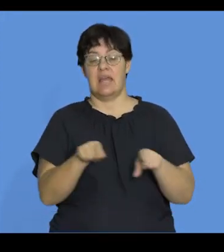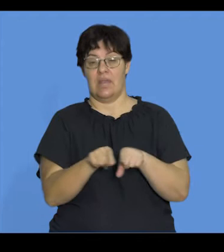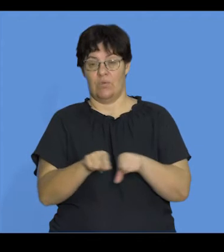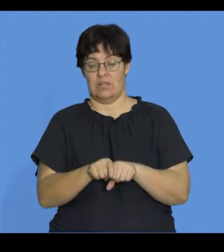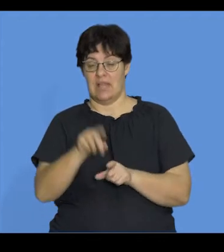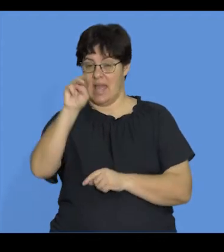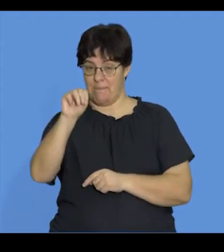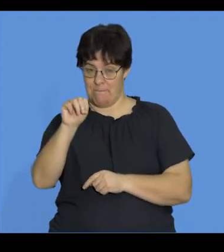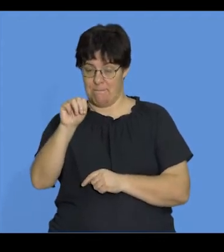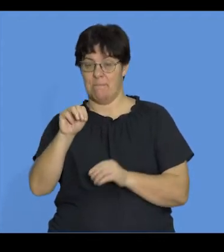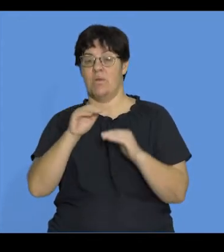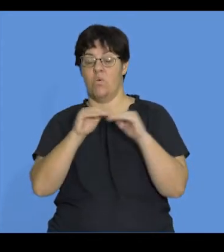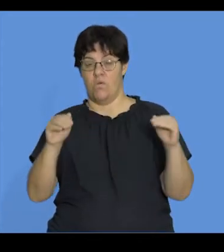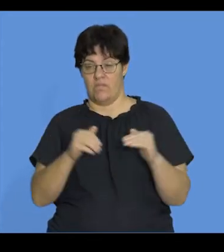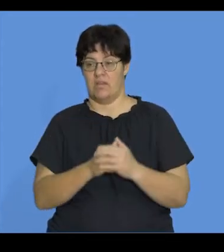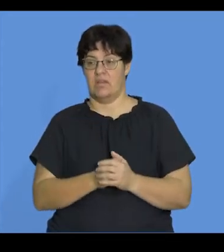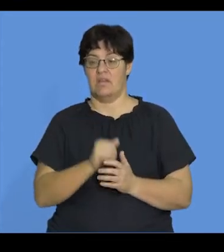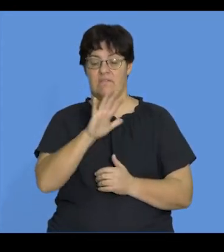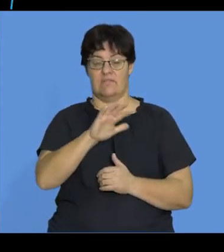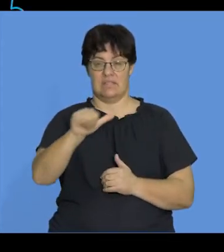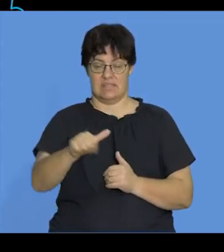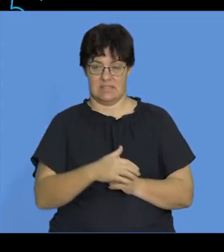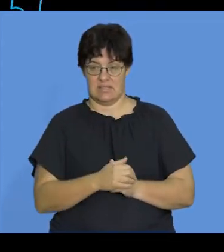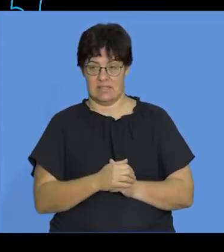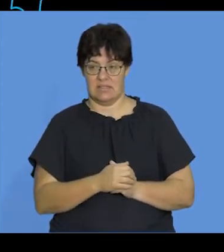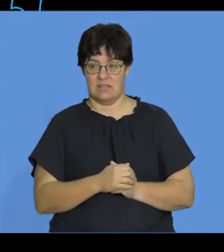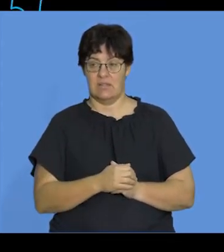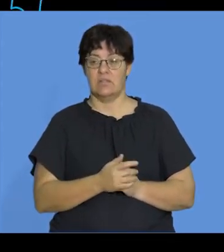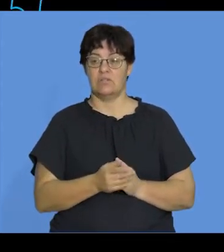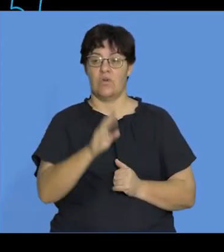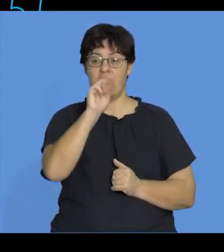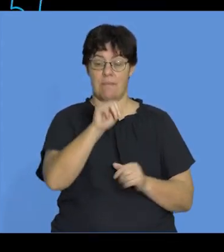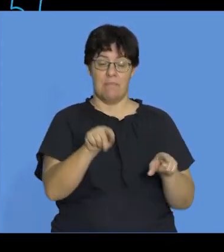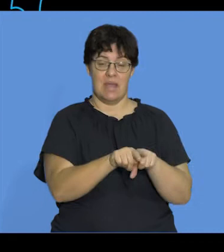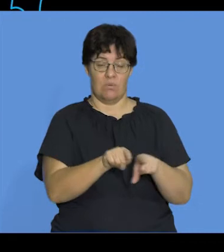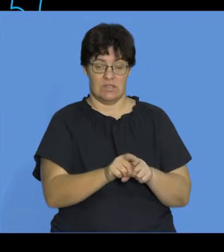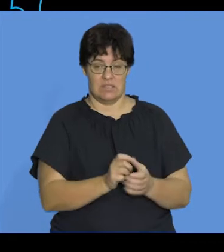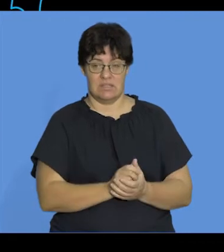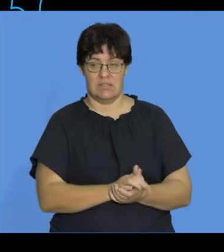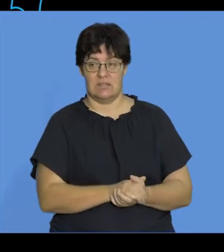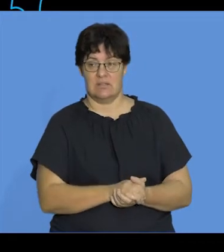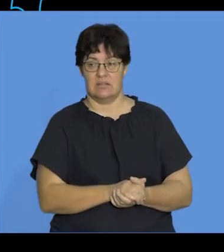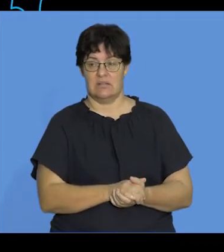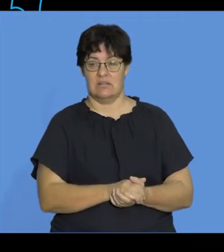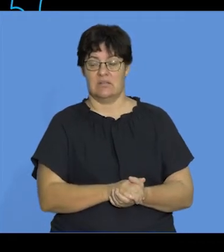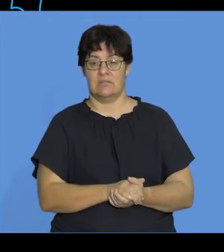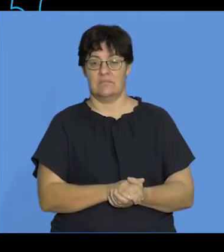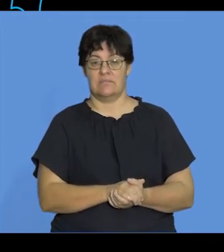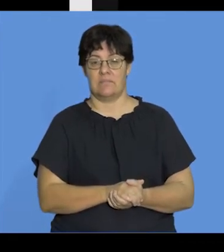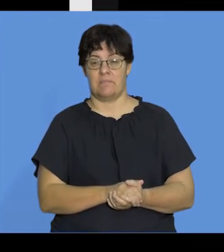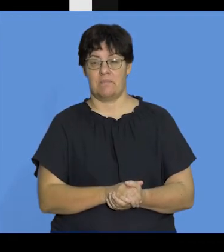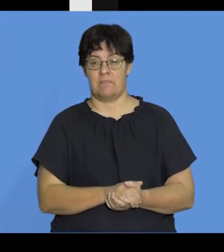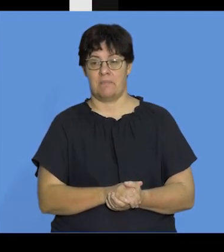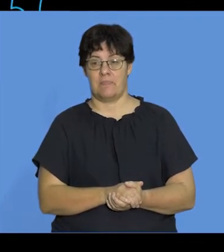okay, is equals to whatever mass we're looking for over 56. So the unreacted mass is actually that